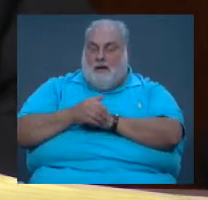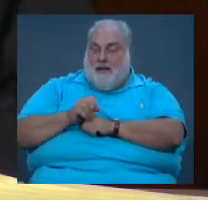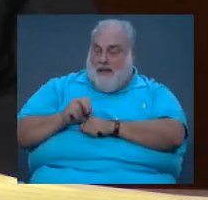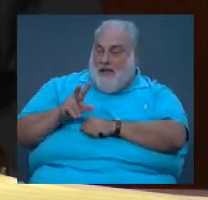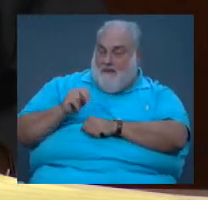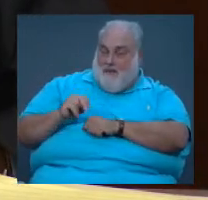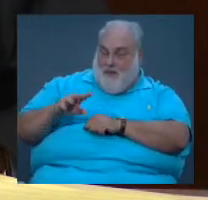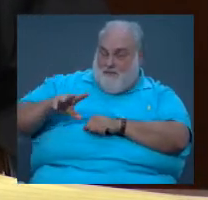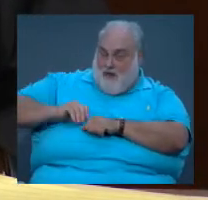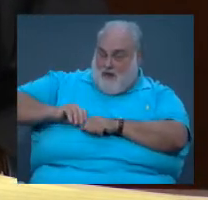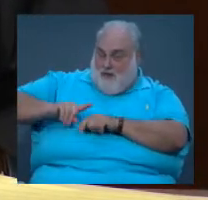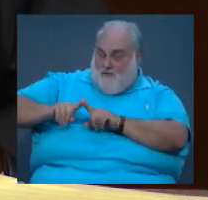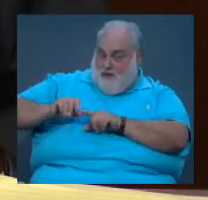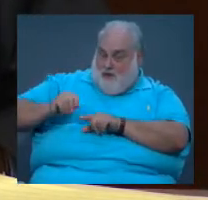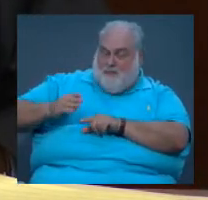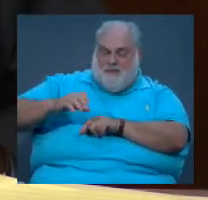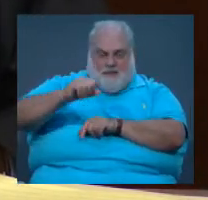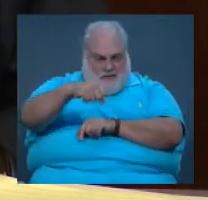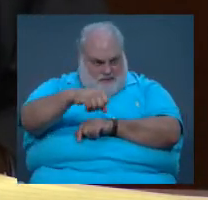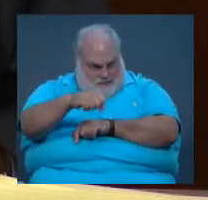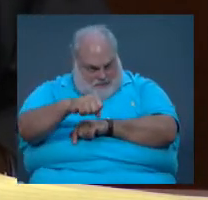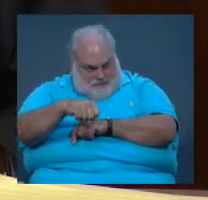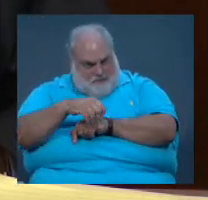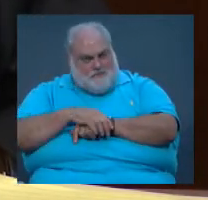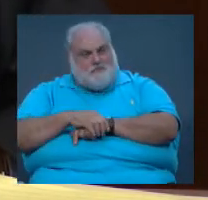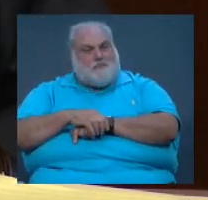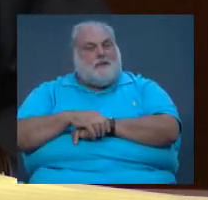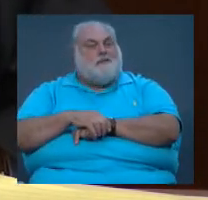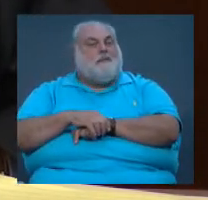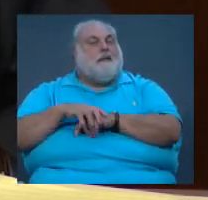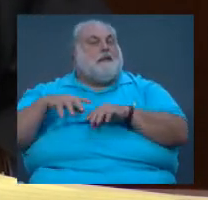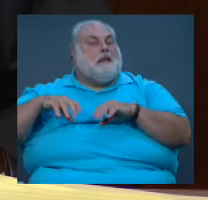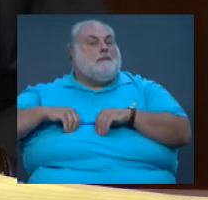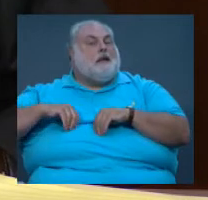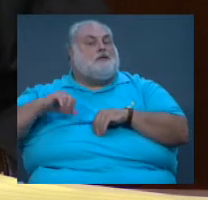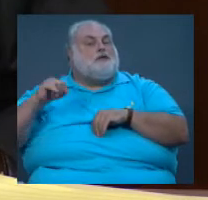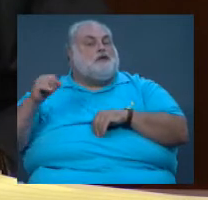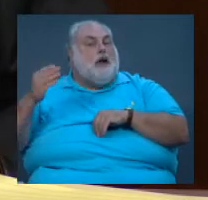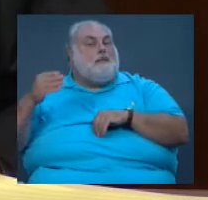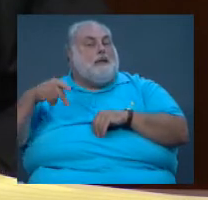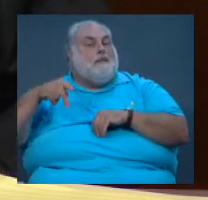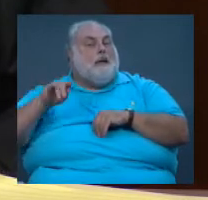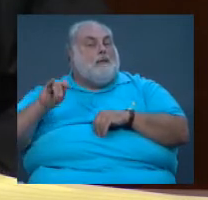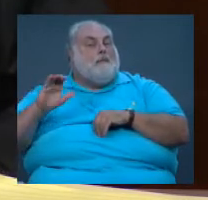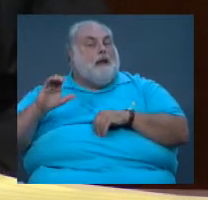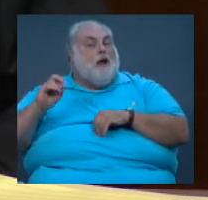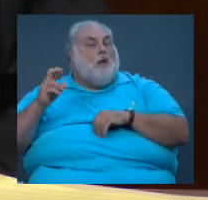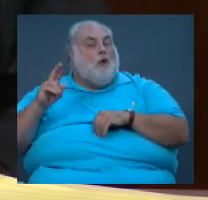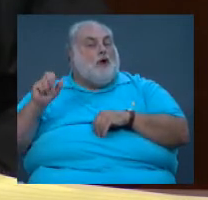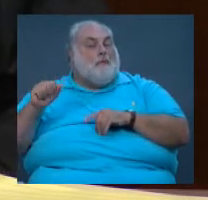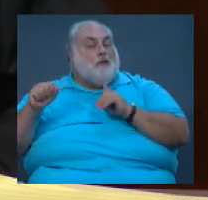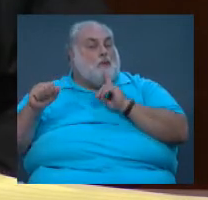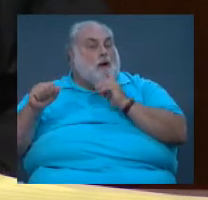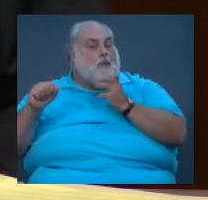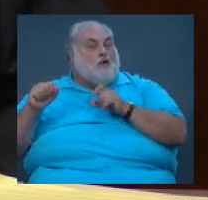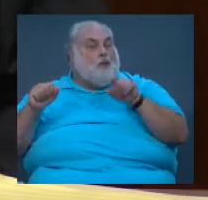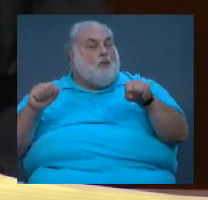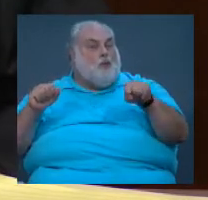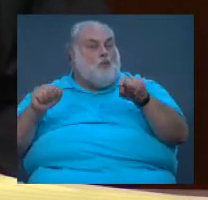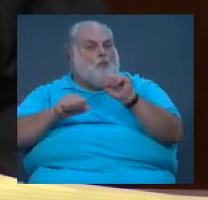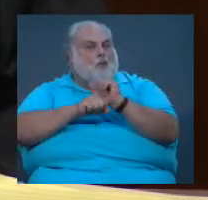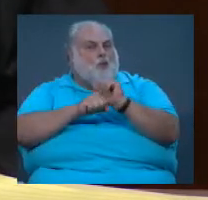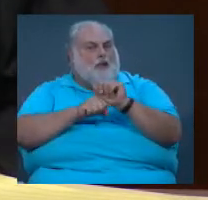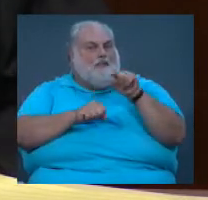gone and taken another job. Well, yeah, I mean, they might have taken a job in Public Works, but they really want to work at the Jim Daly Center.